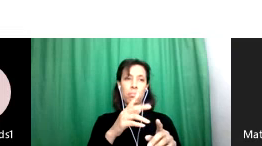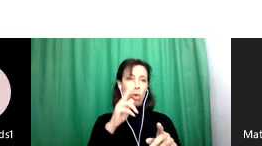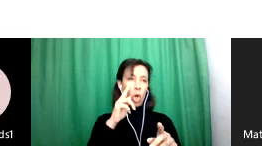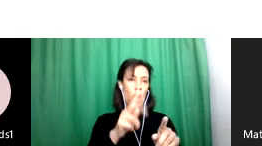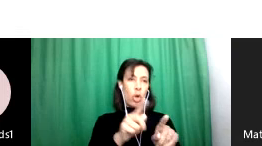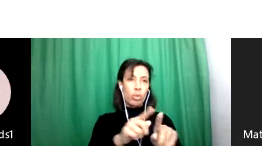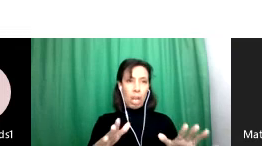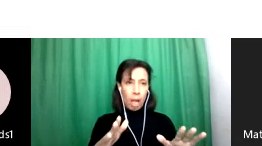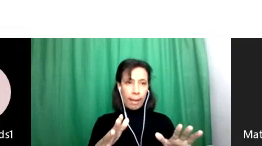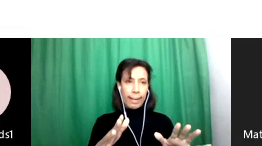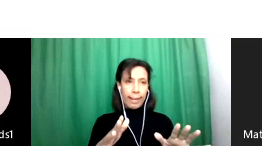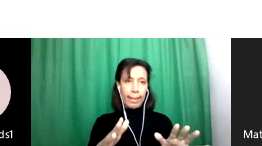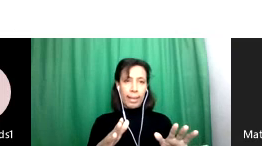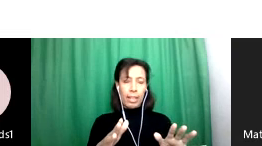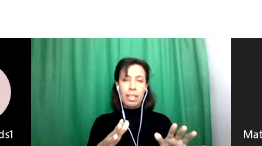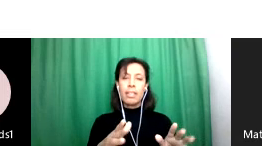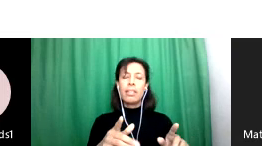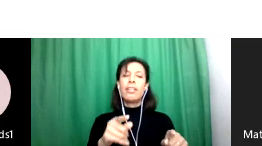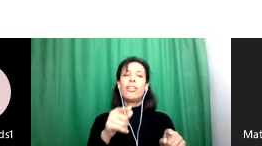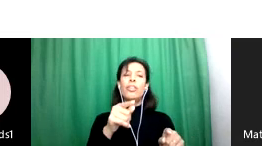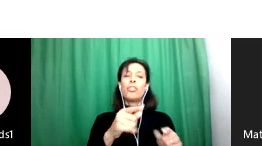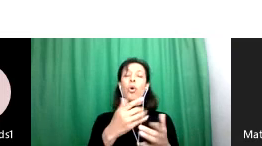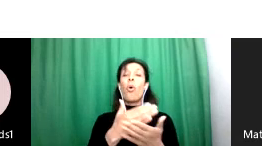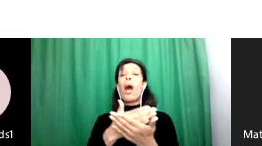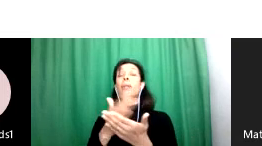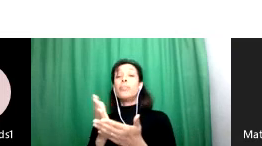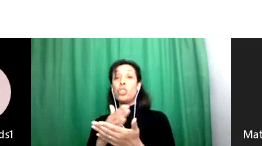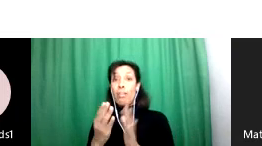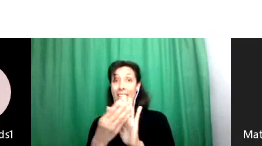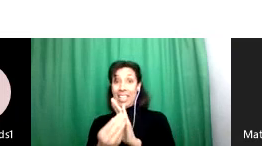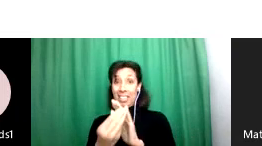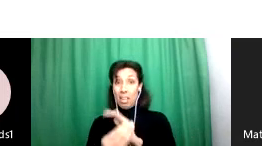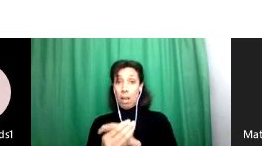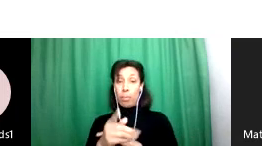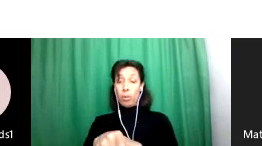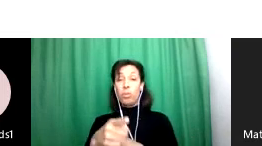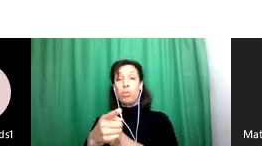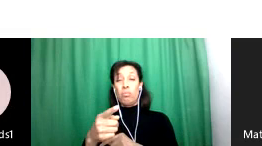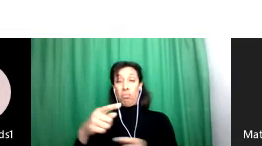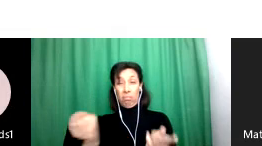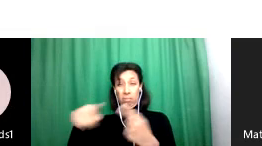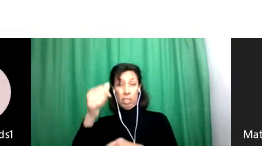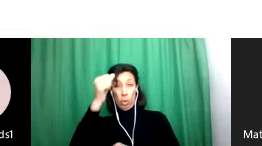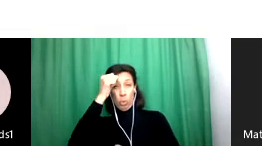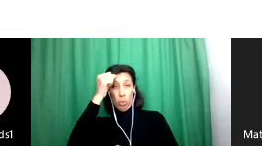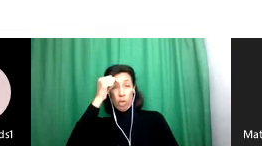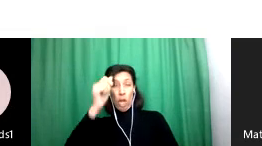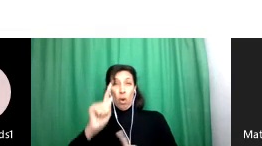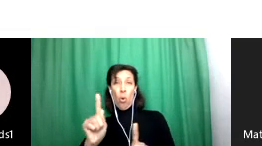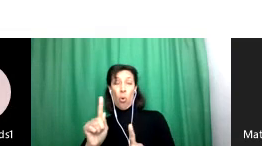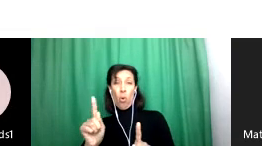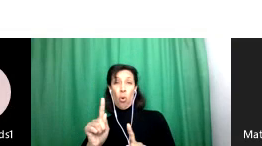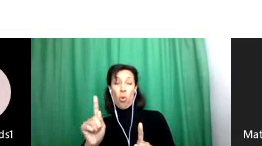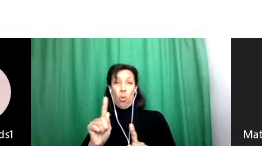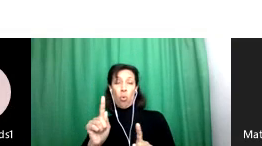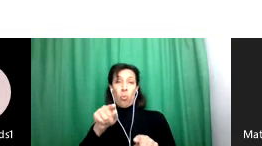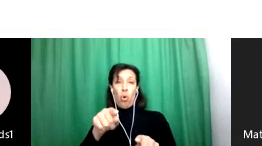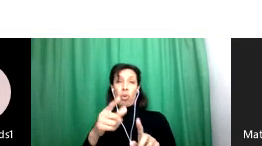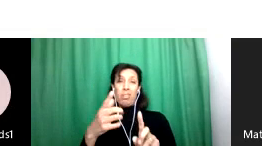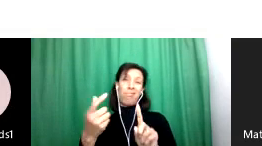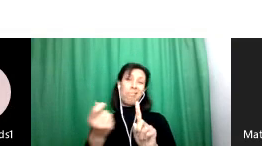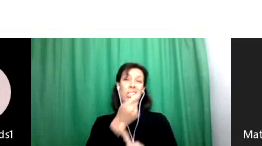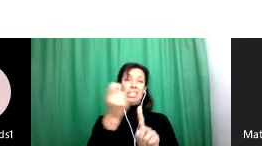So I'm sharing that example with you so you know what a successful piece of work looks like. So you've got that as a model if you need